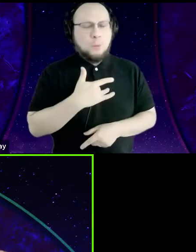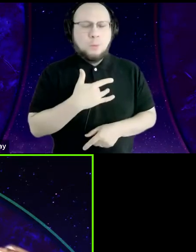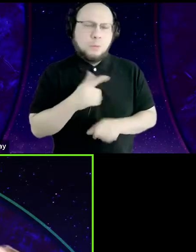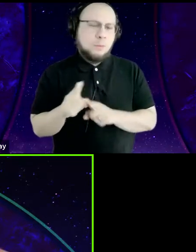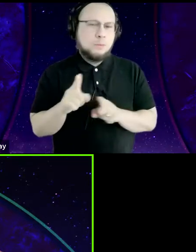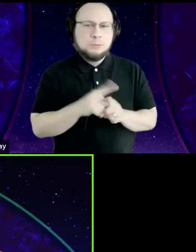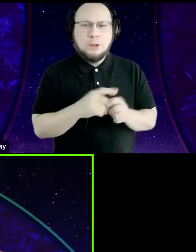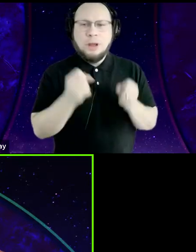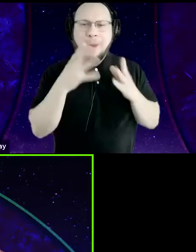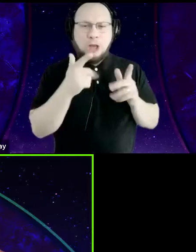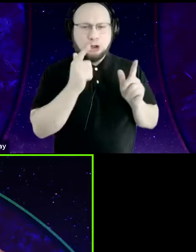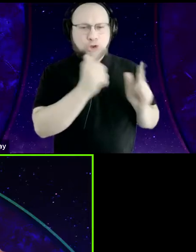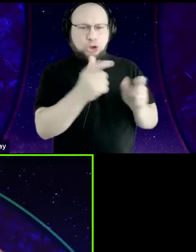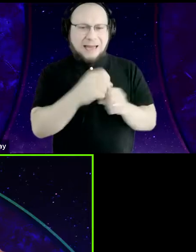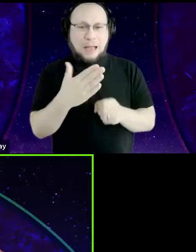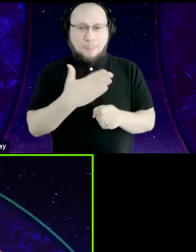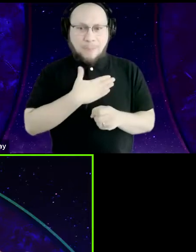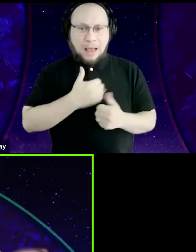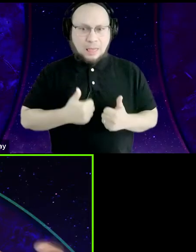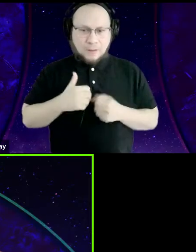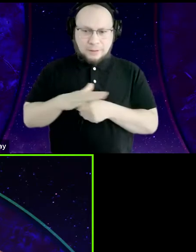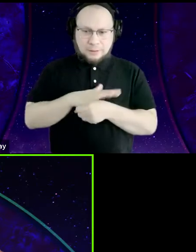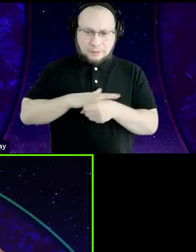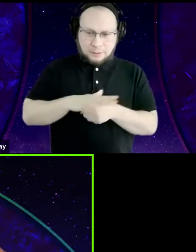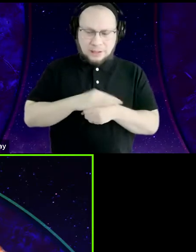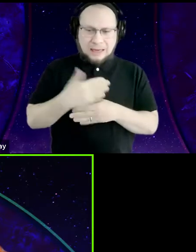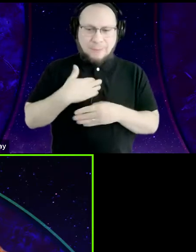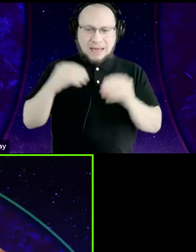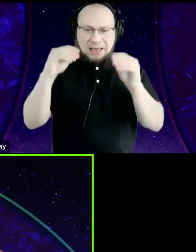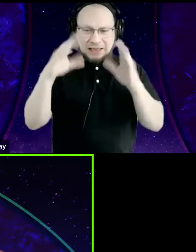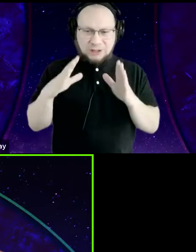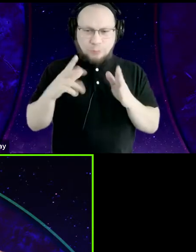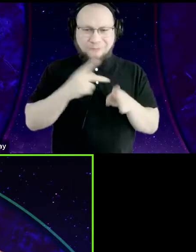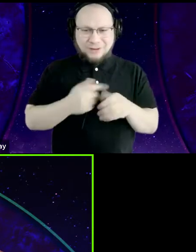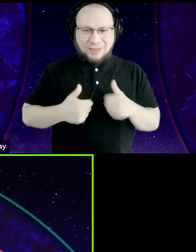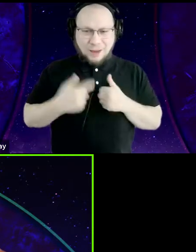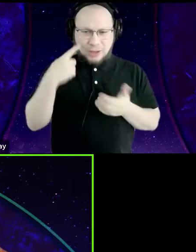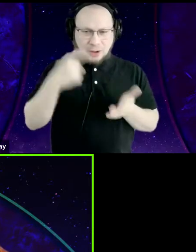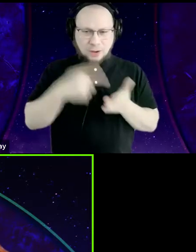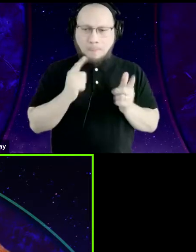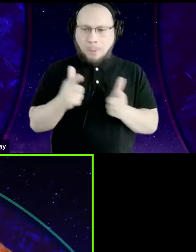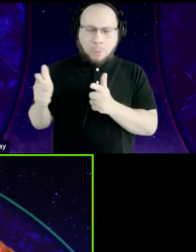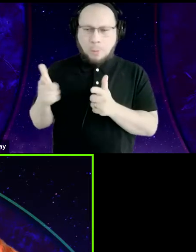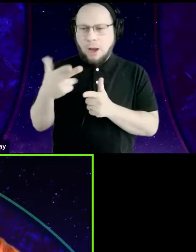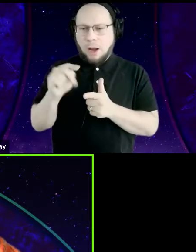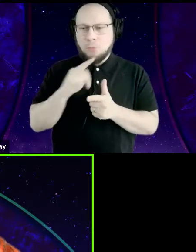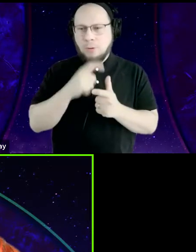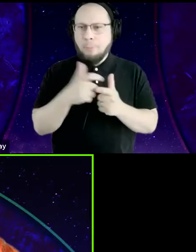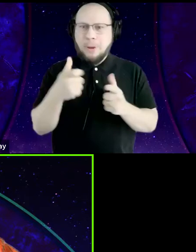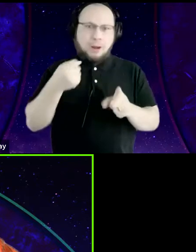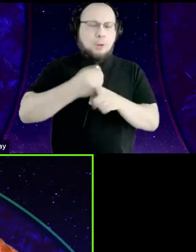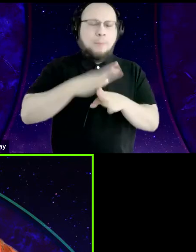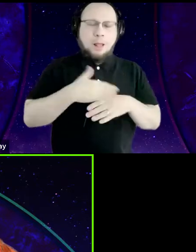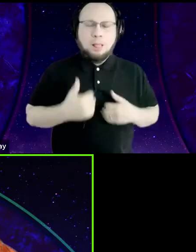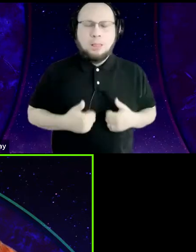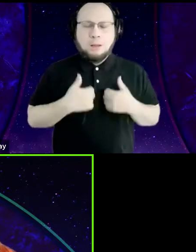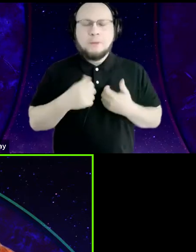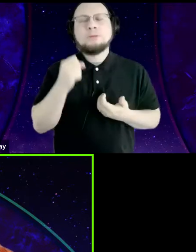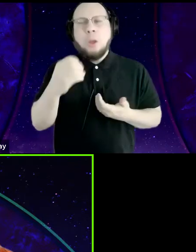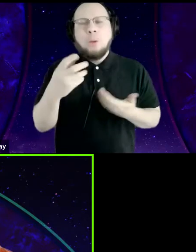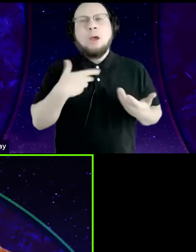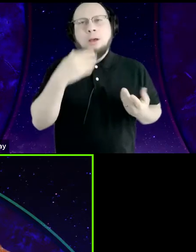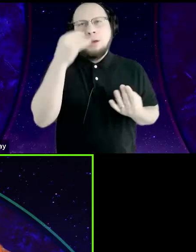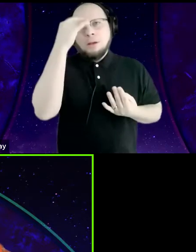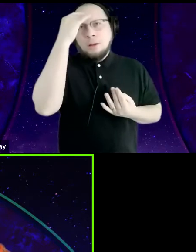several gun deaths in my own personal life, in my teaching professional life. And so guns played a huge role. And so when I thought